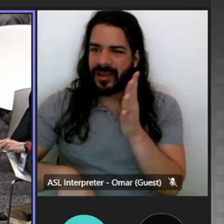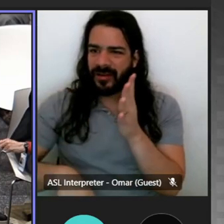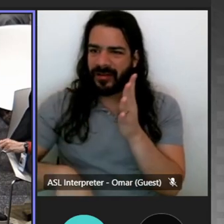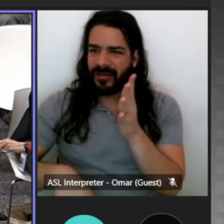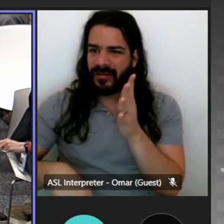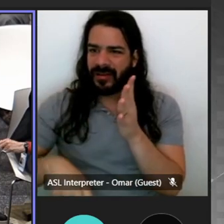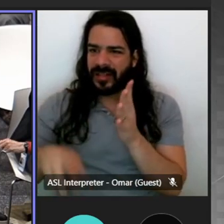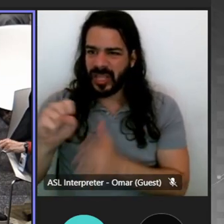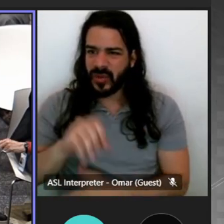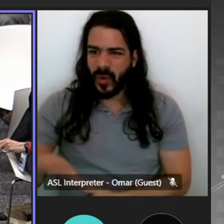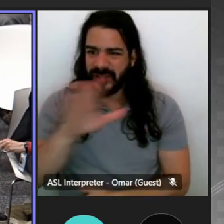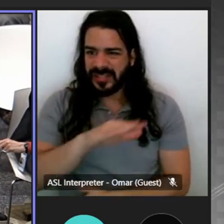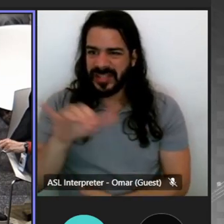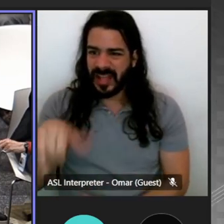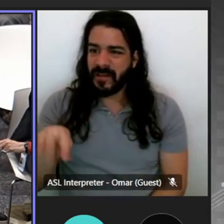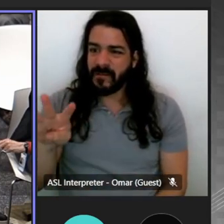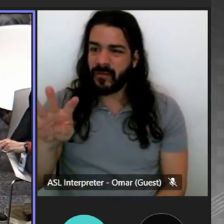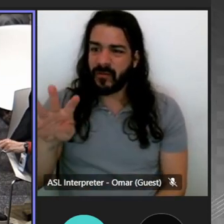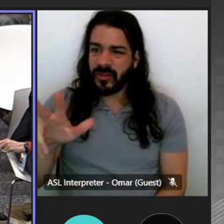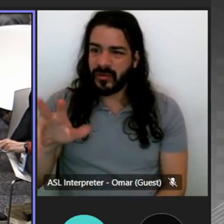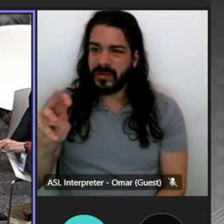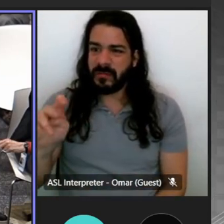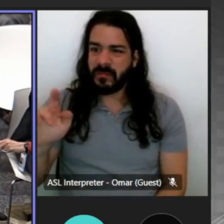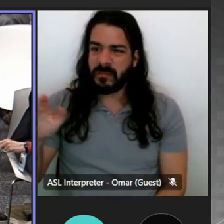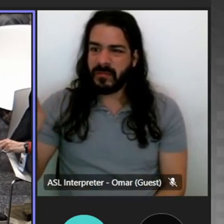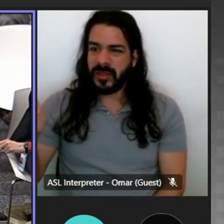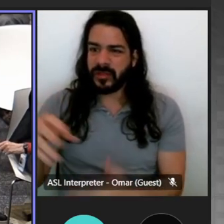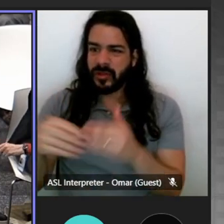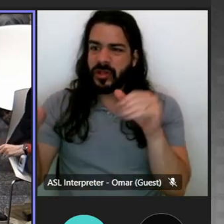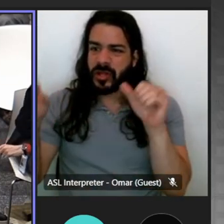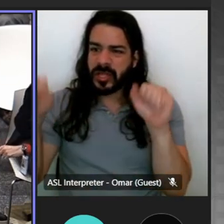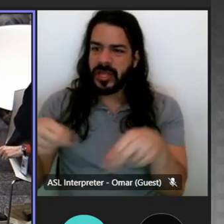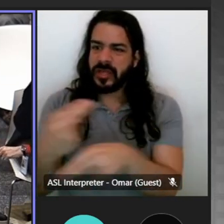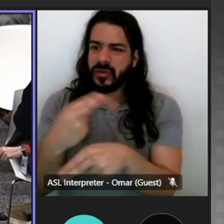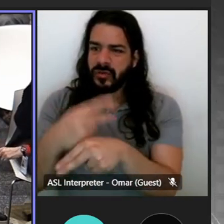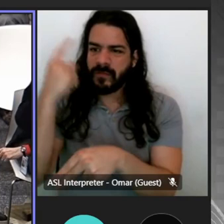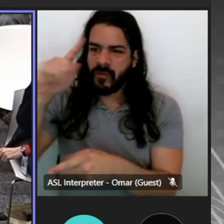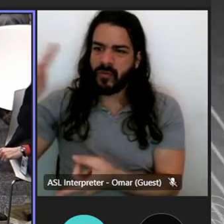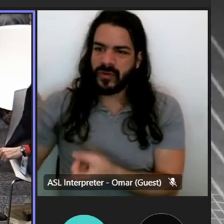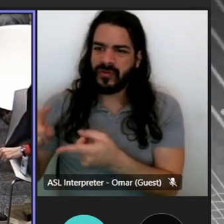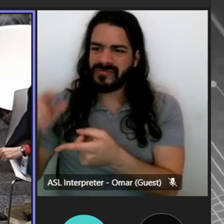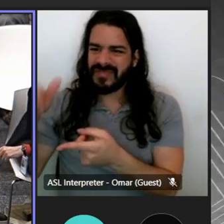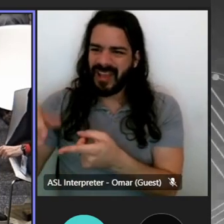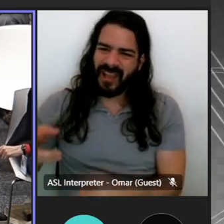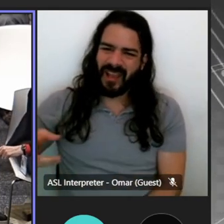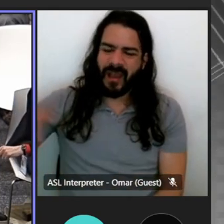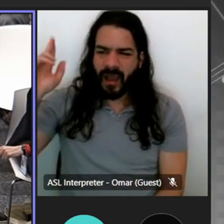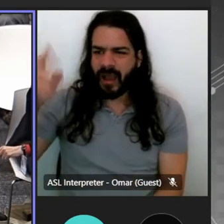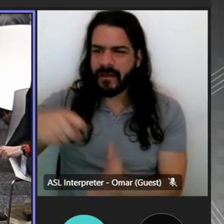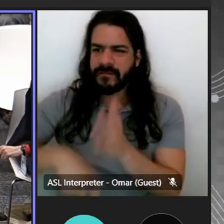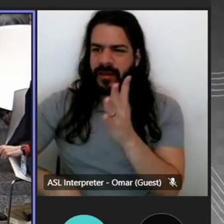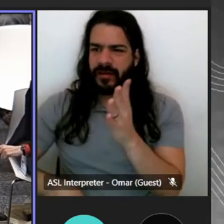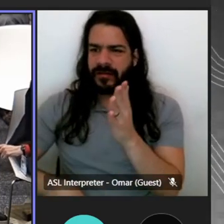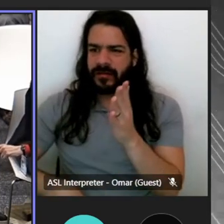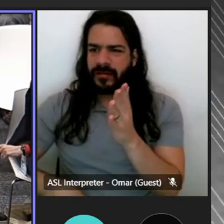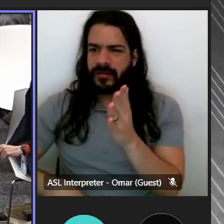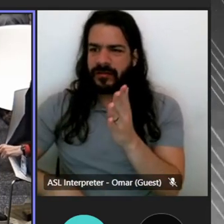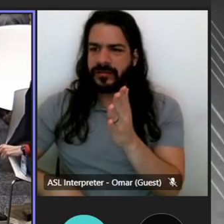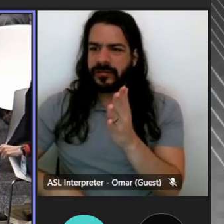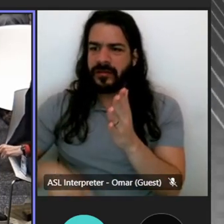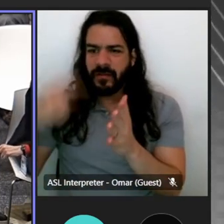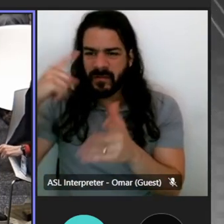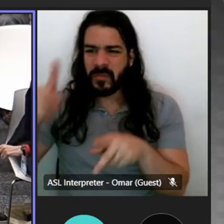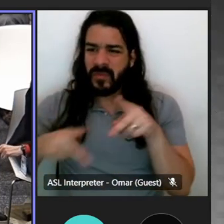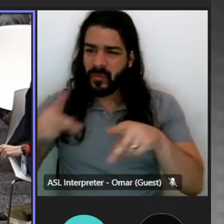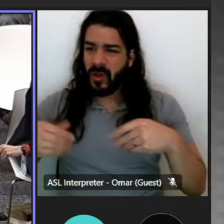That $43 million can be used to reduce these burdensome high fares that cost